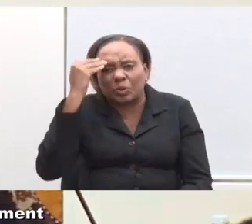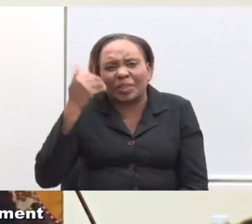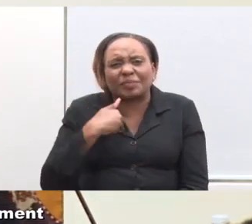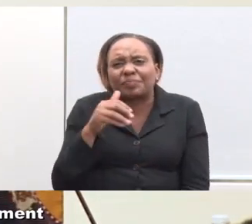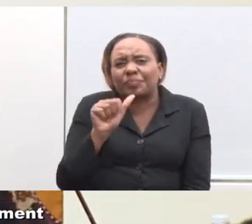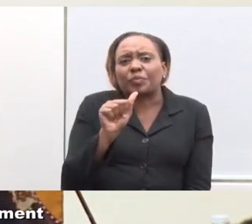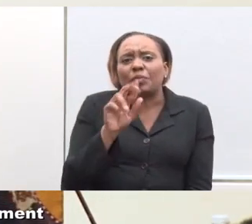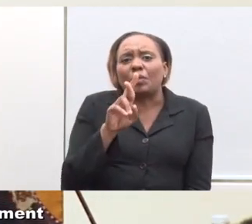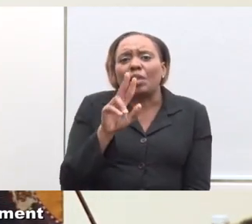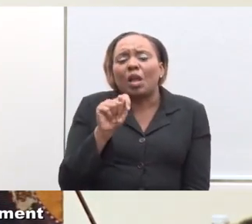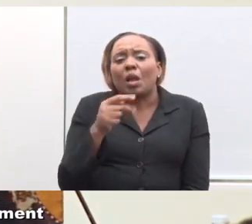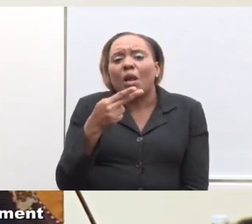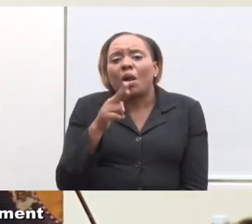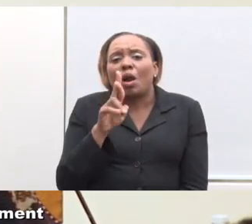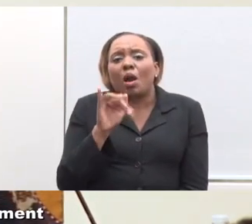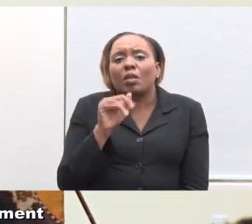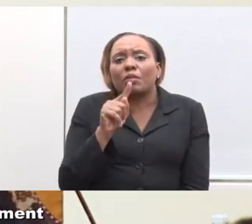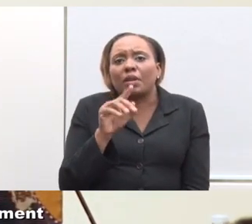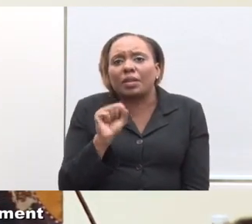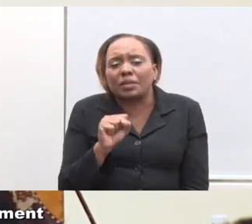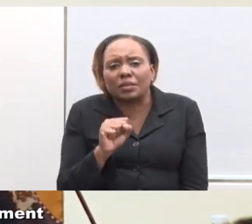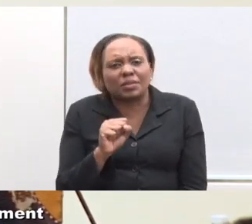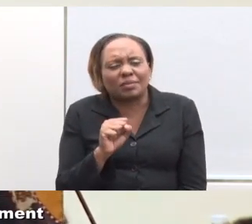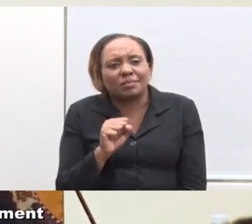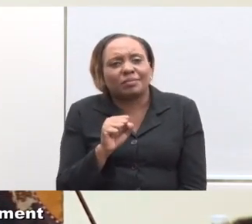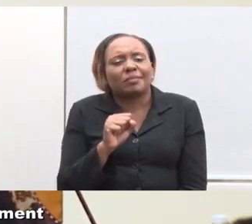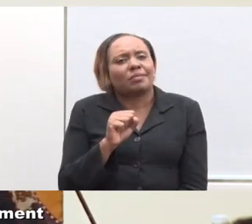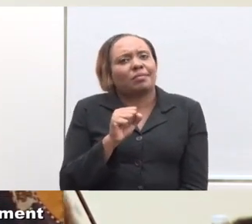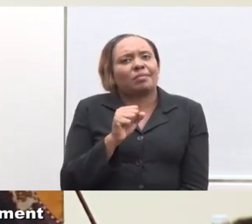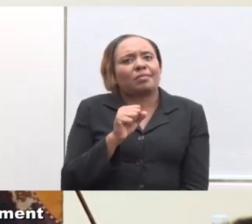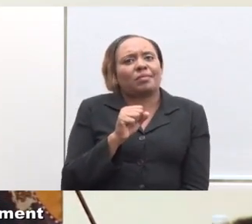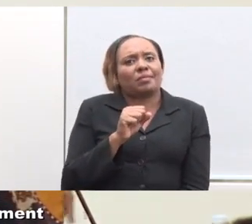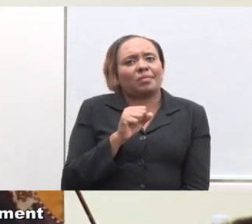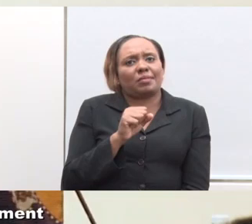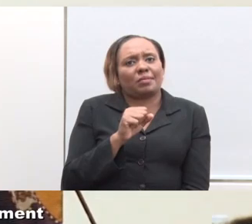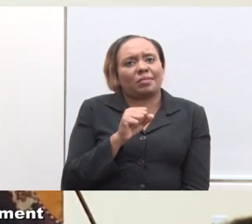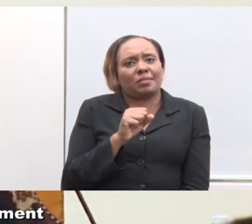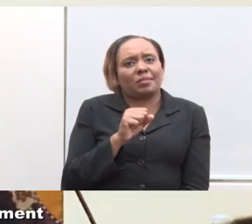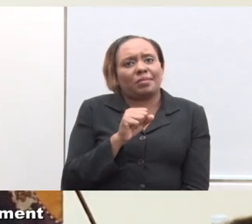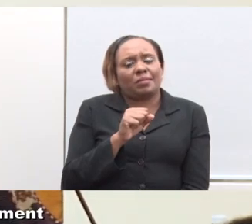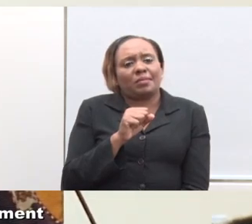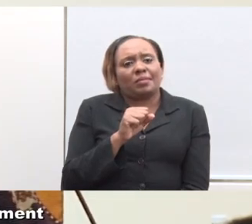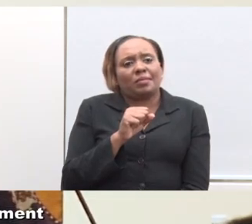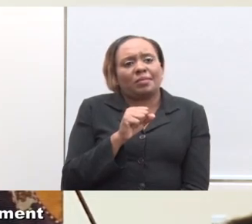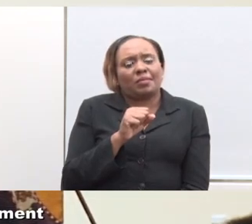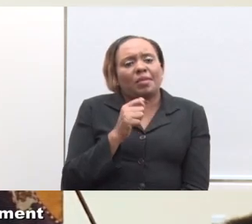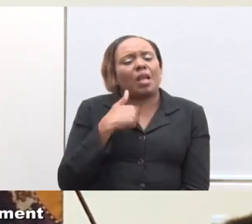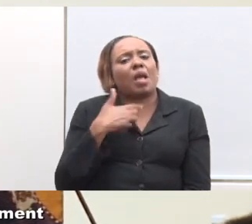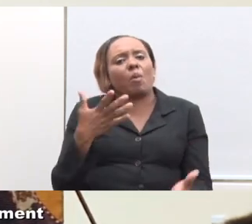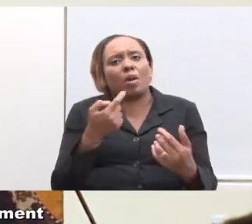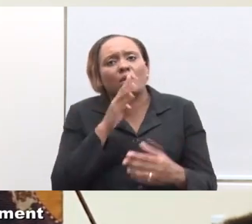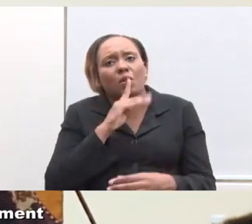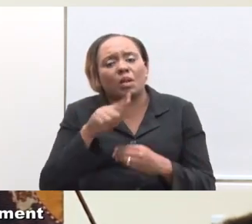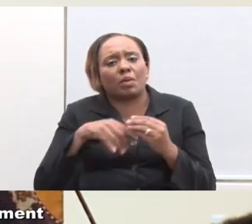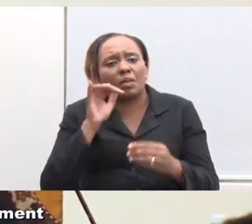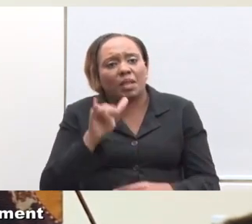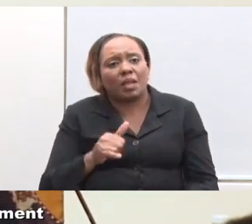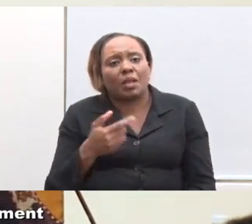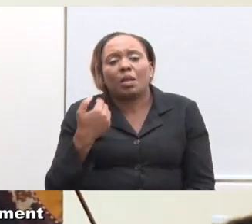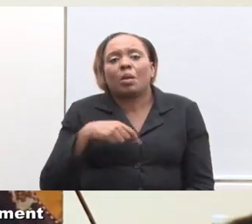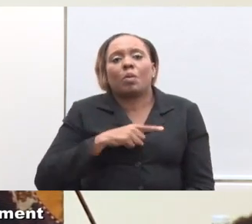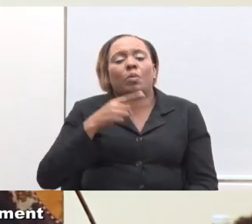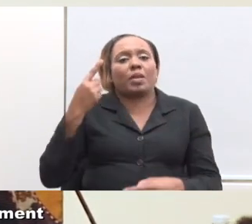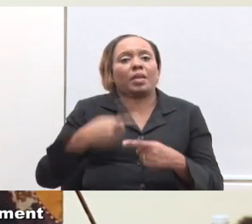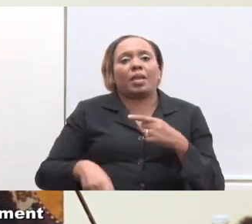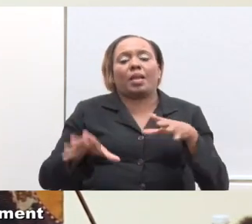are. And I put this in the context of those who have concerns about the cruise ships. You can't accept the